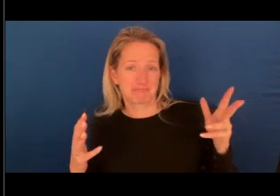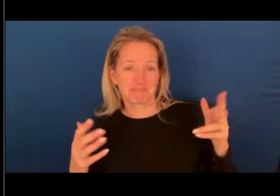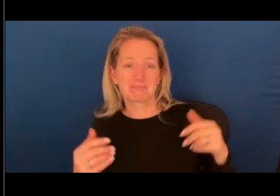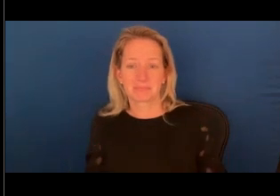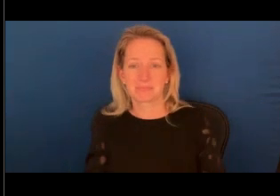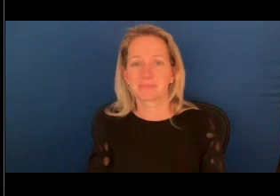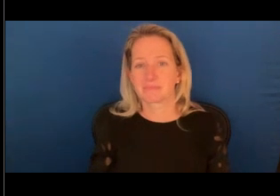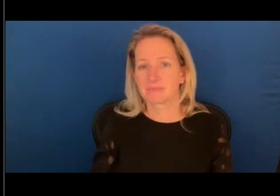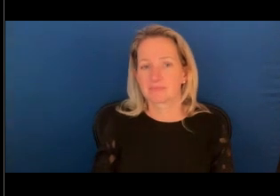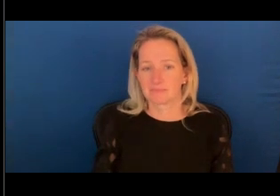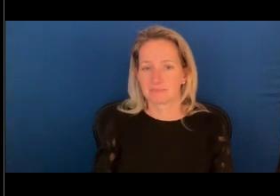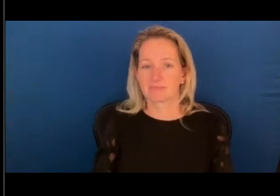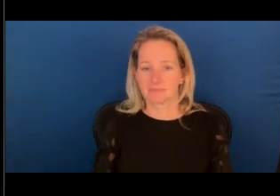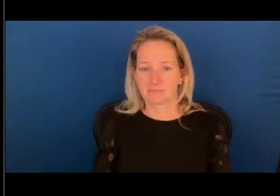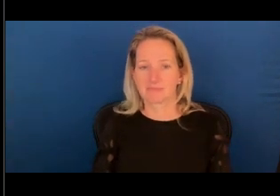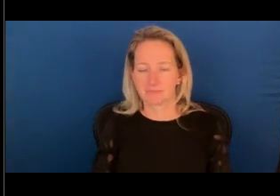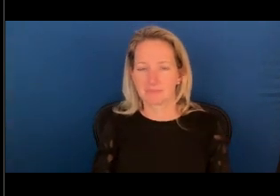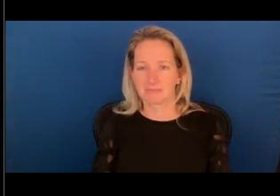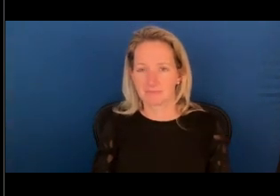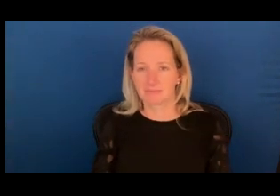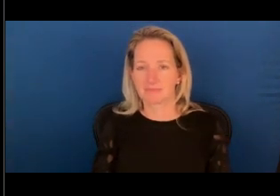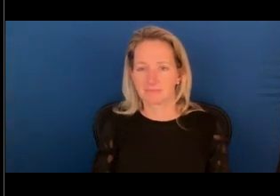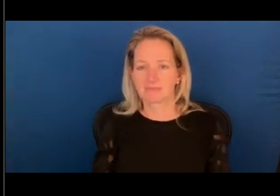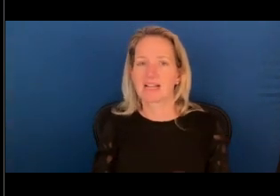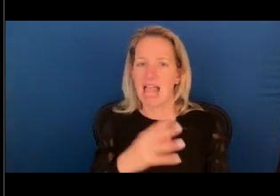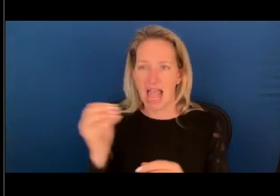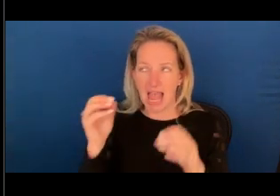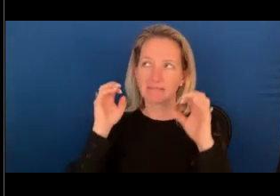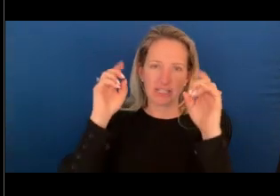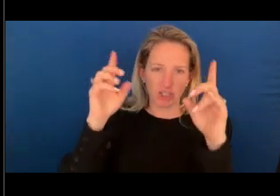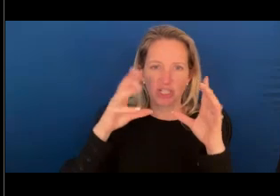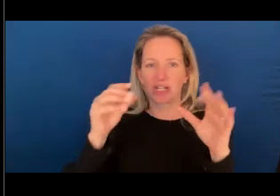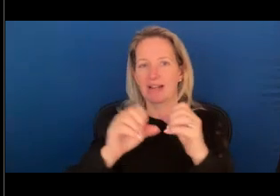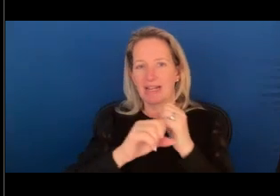on to questions. We will have an education and extension